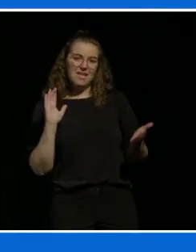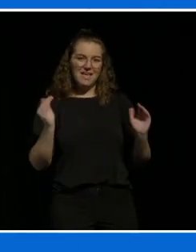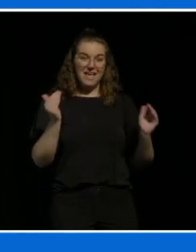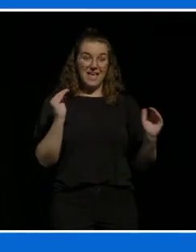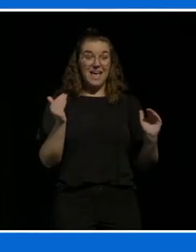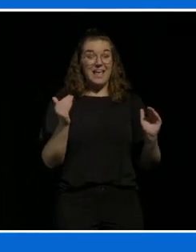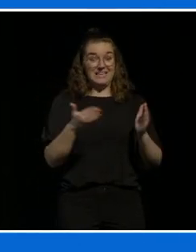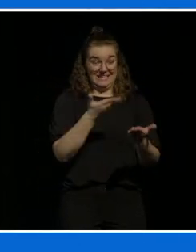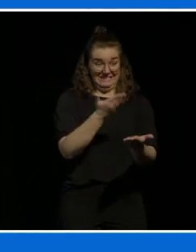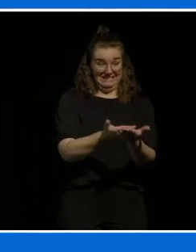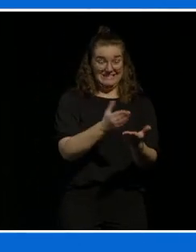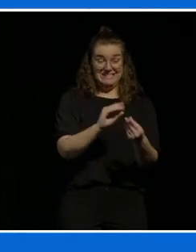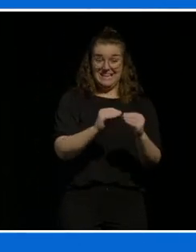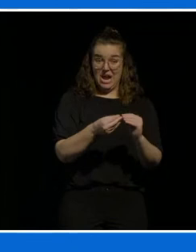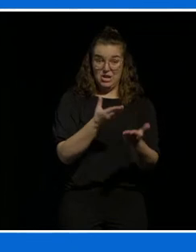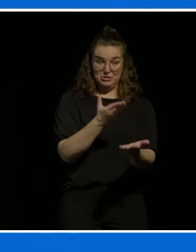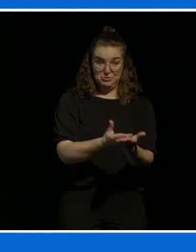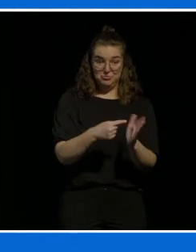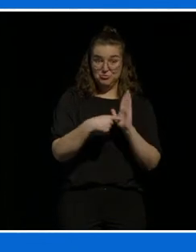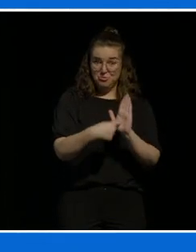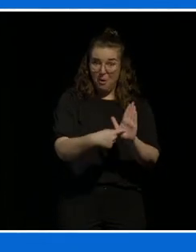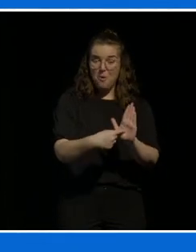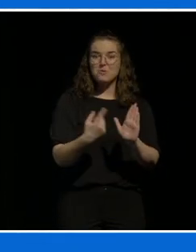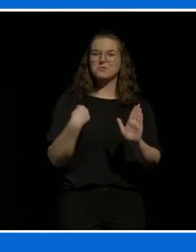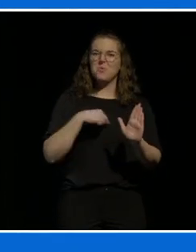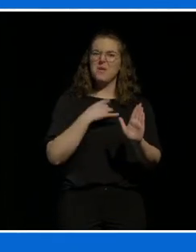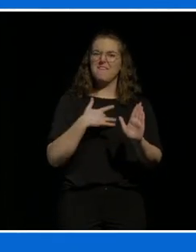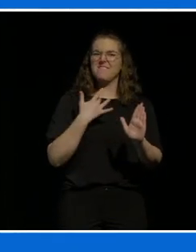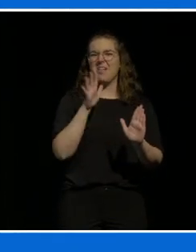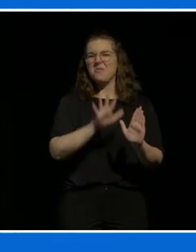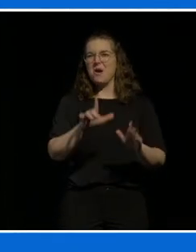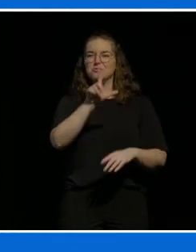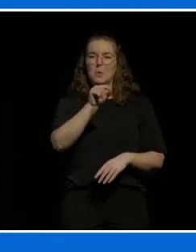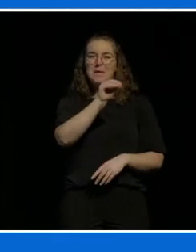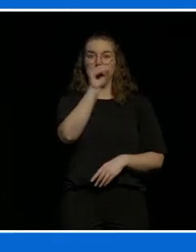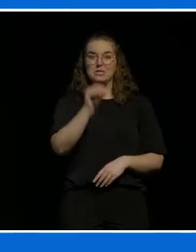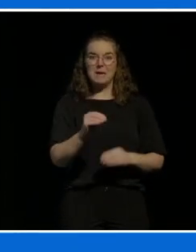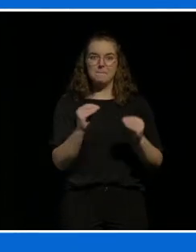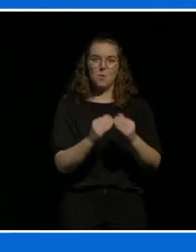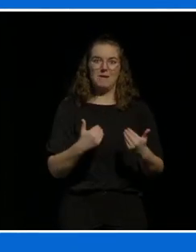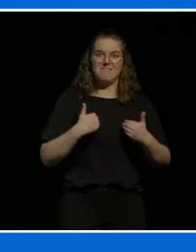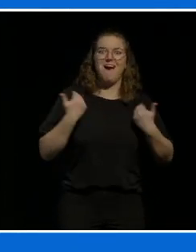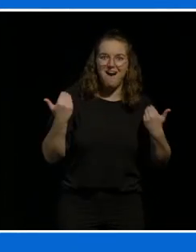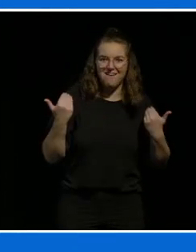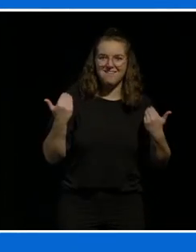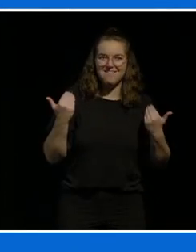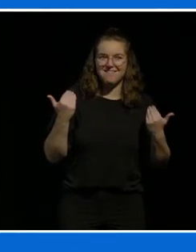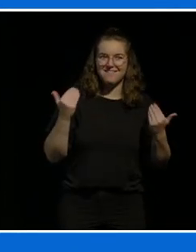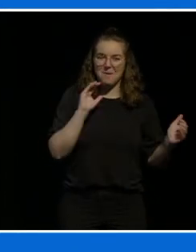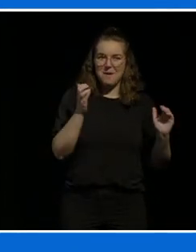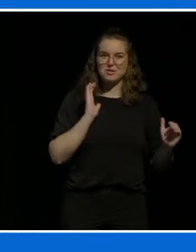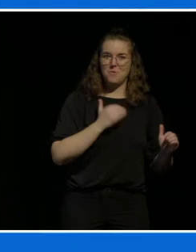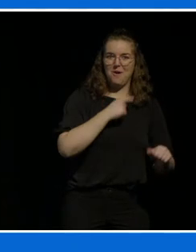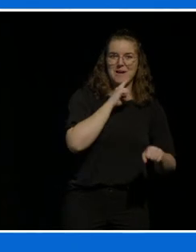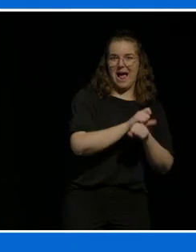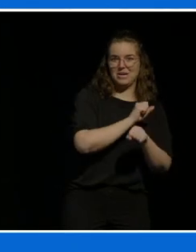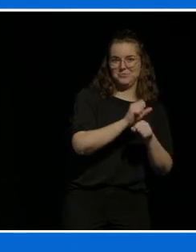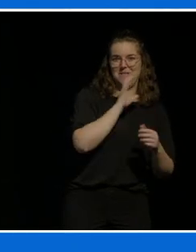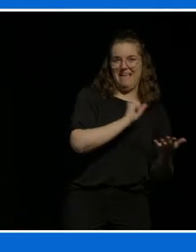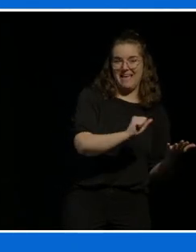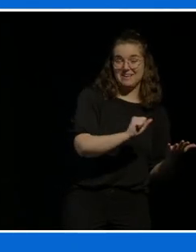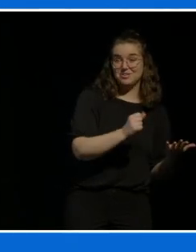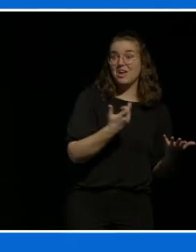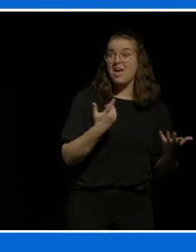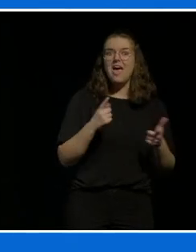younger inside than we actually are. And it then explored how that works in advertising, how that works